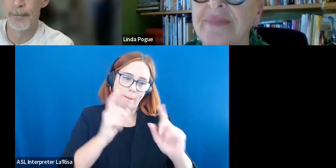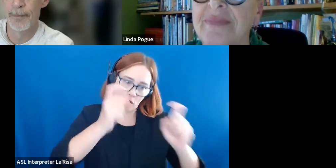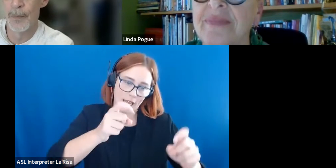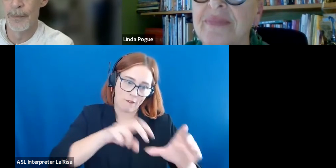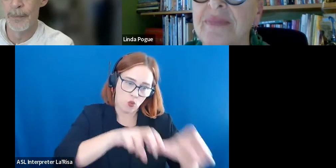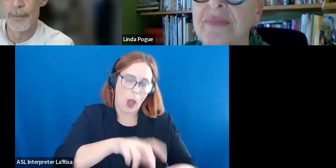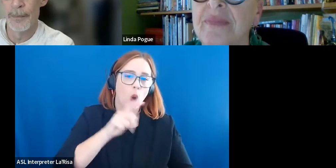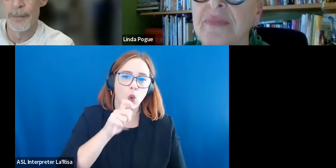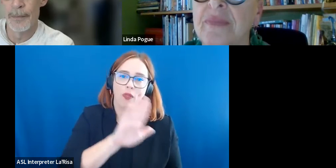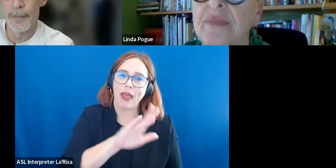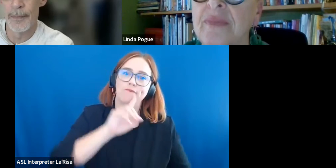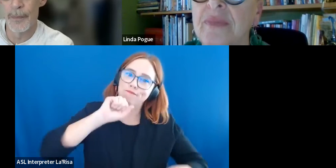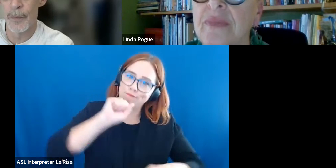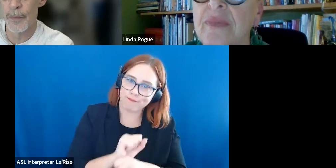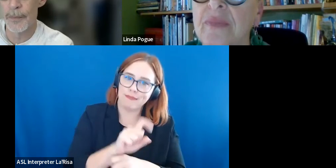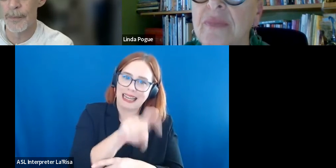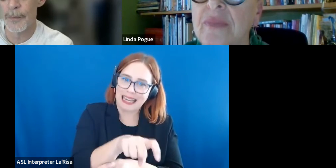them.